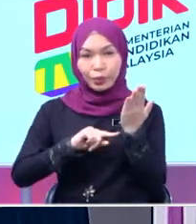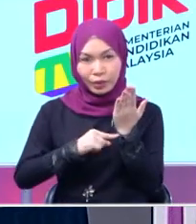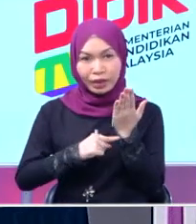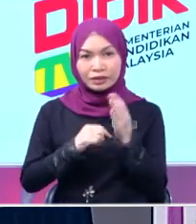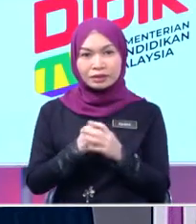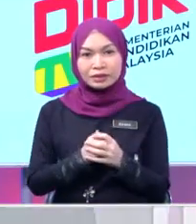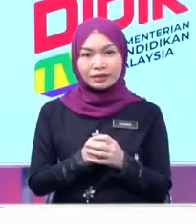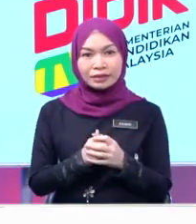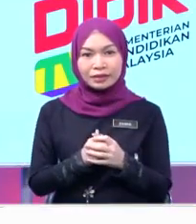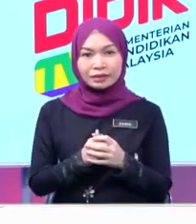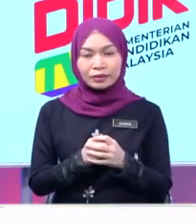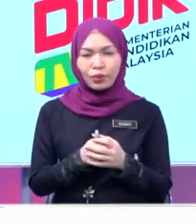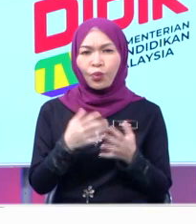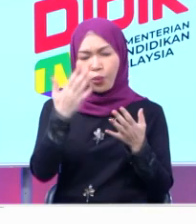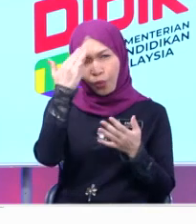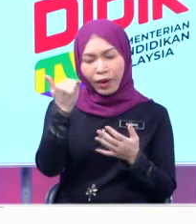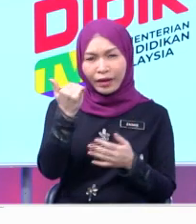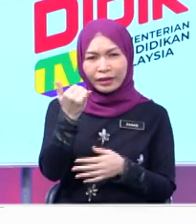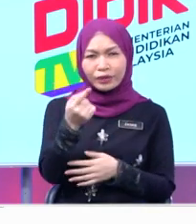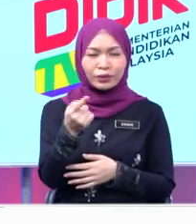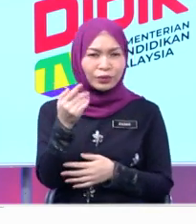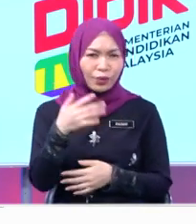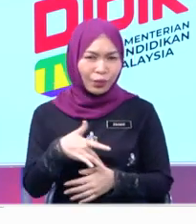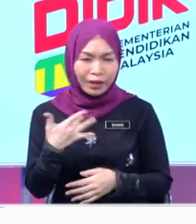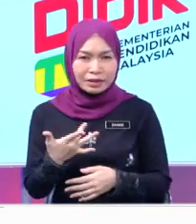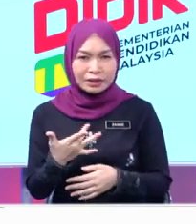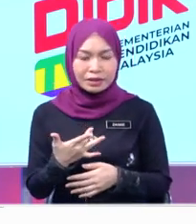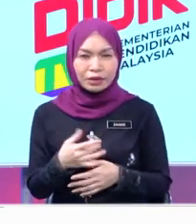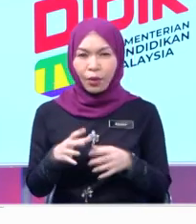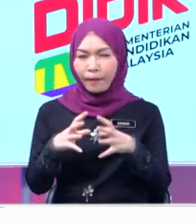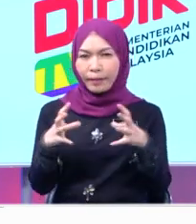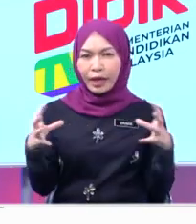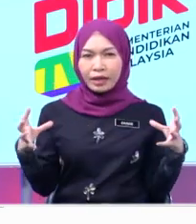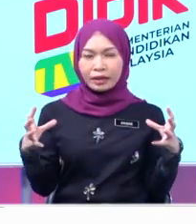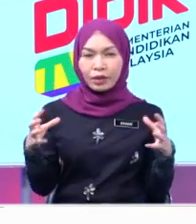one do you think copies too many words from the task?